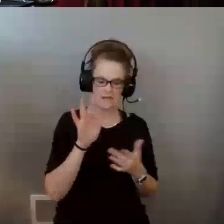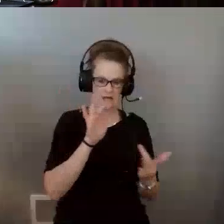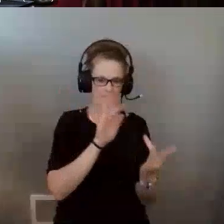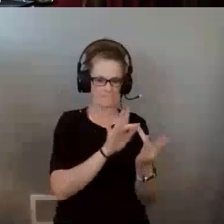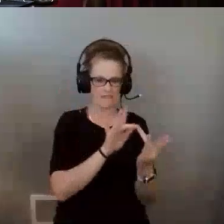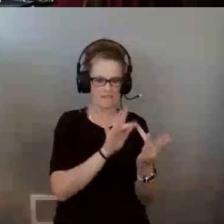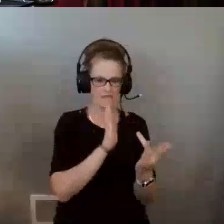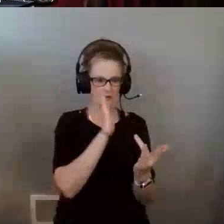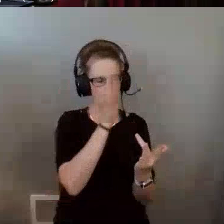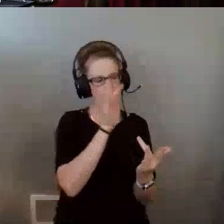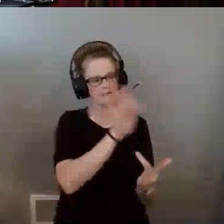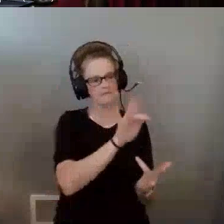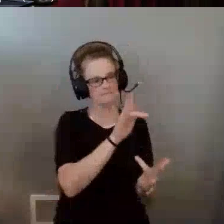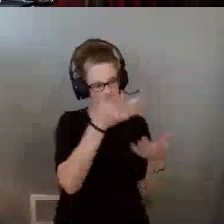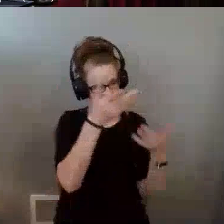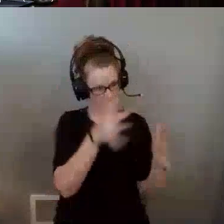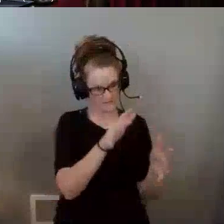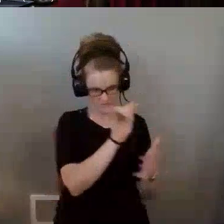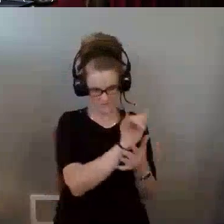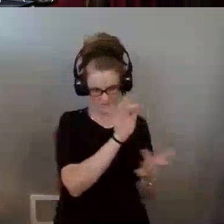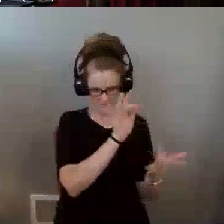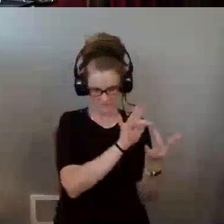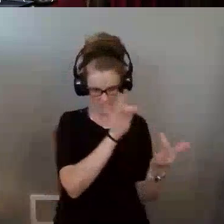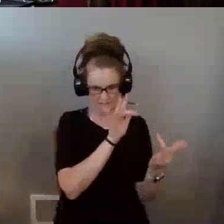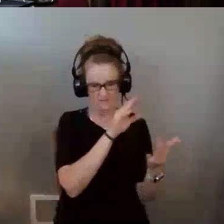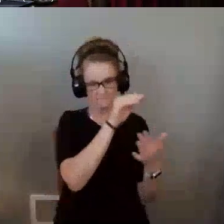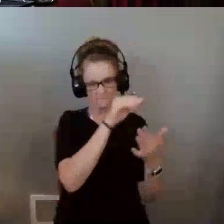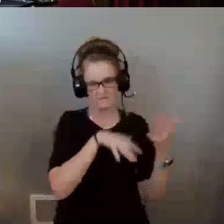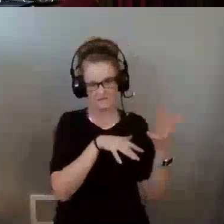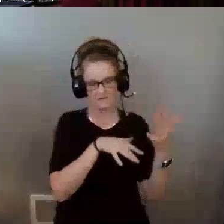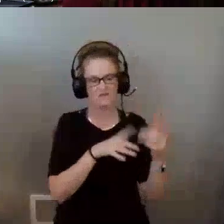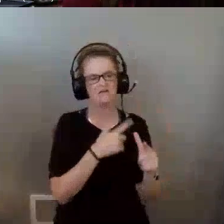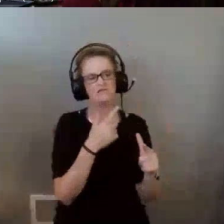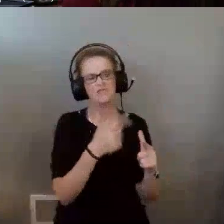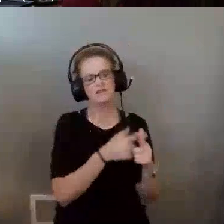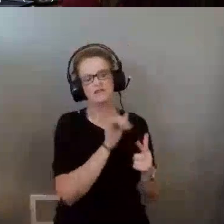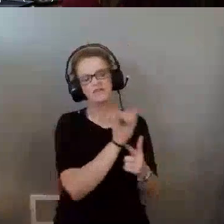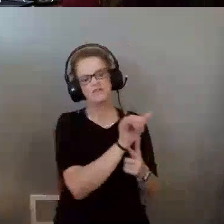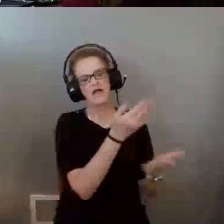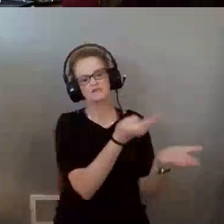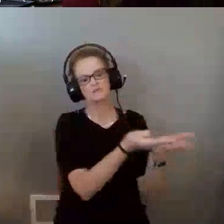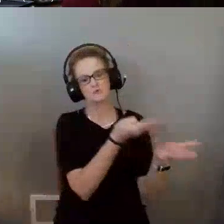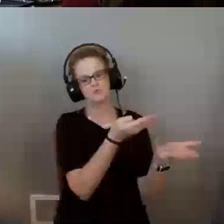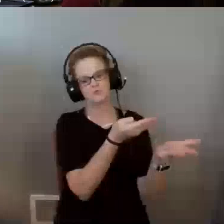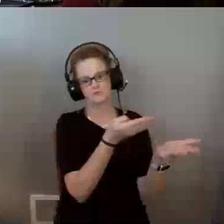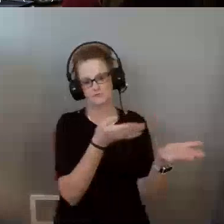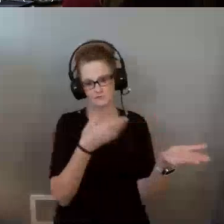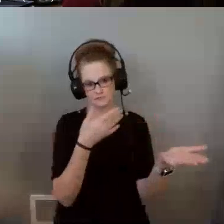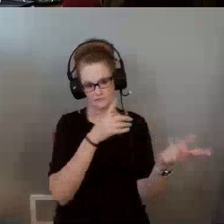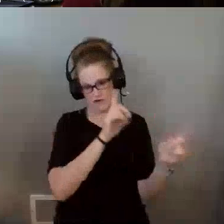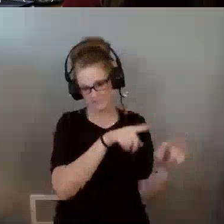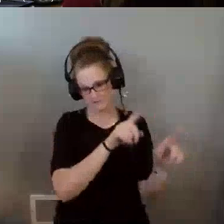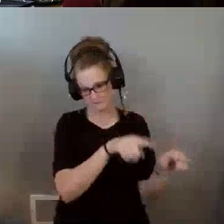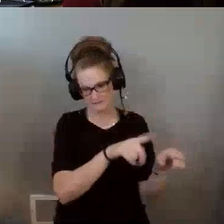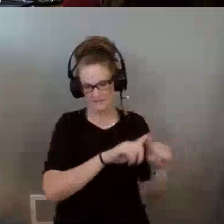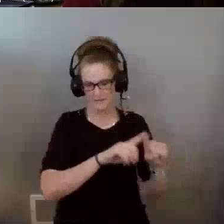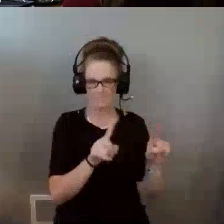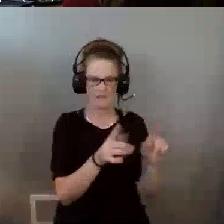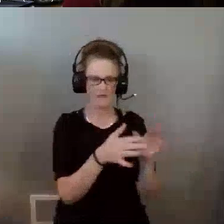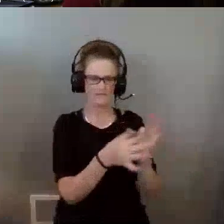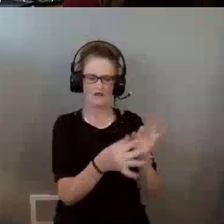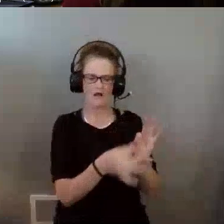chat for you to complete. This will serve as your proof of attendance, but the comments will be